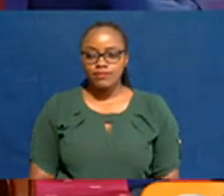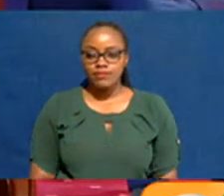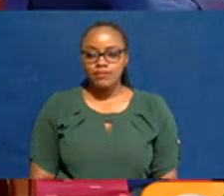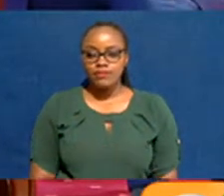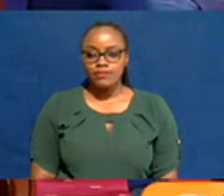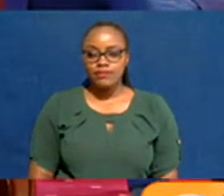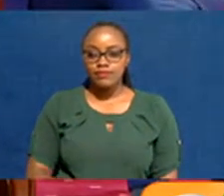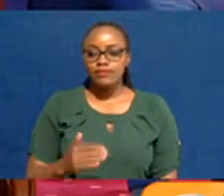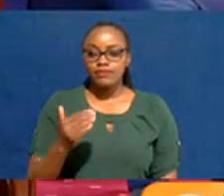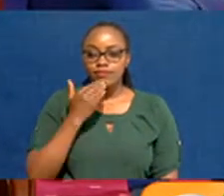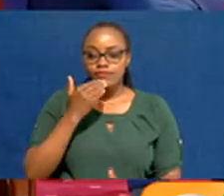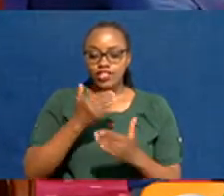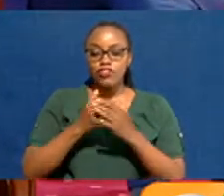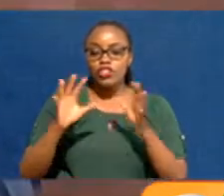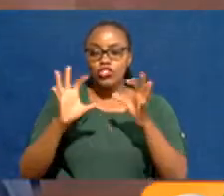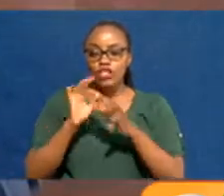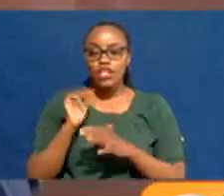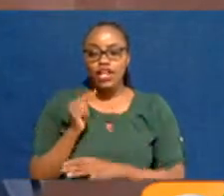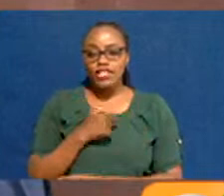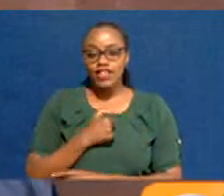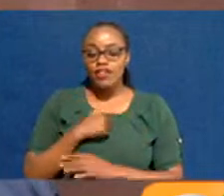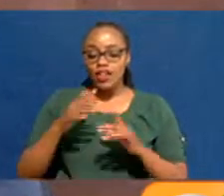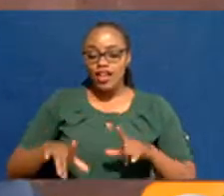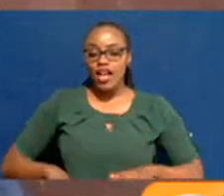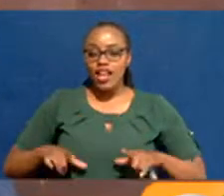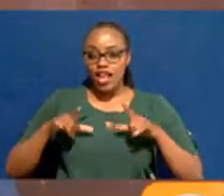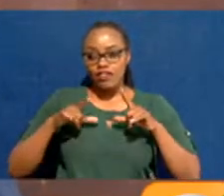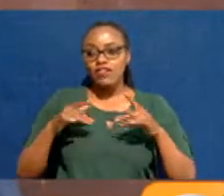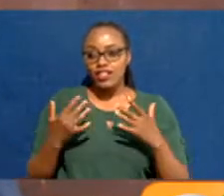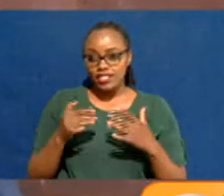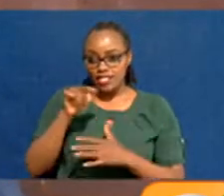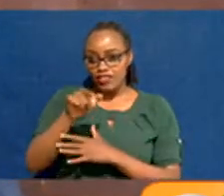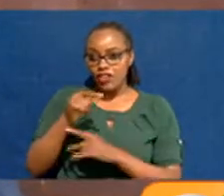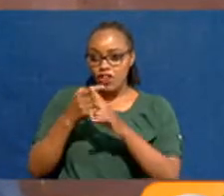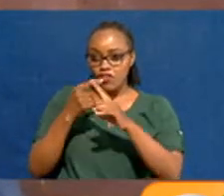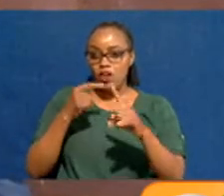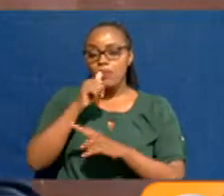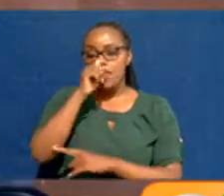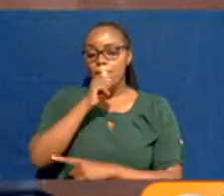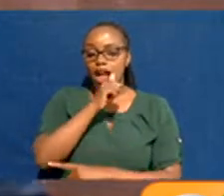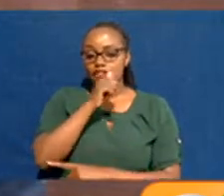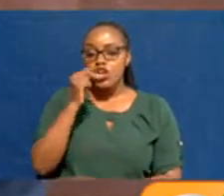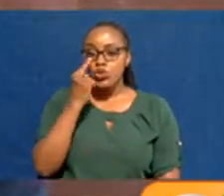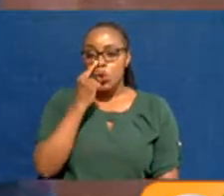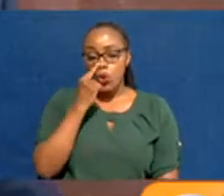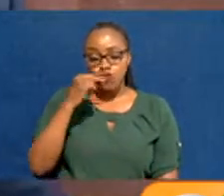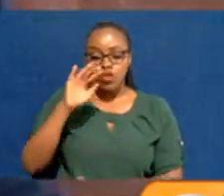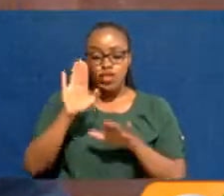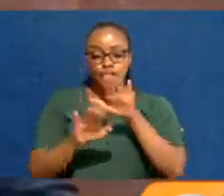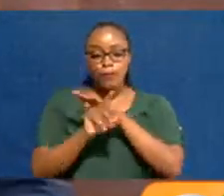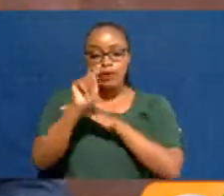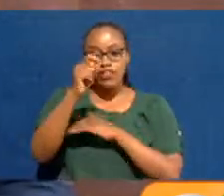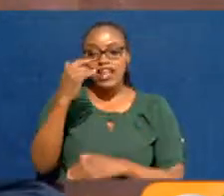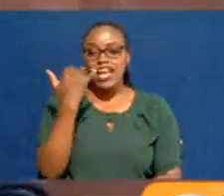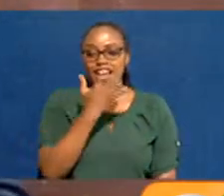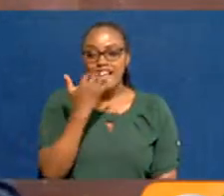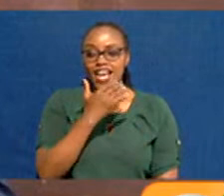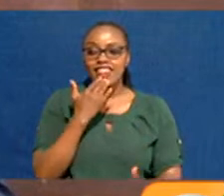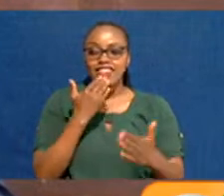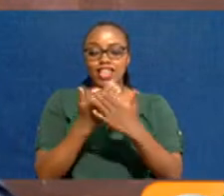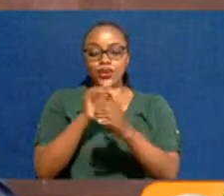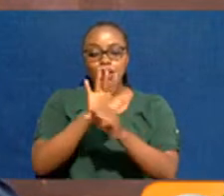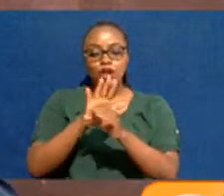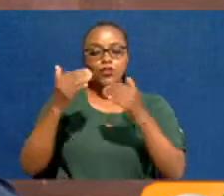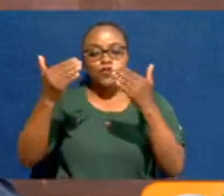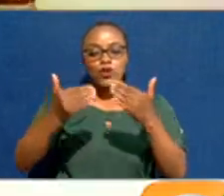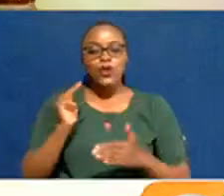Thank you, Asel, for joining us for this broadcast coming to you live, as I have said, from the private residence of the Deputy President Rigathi Gachagua. Thank you for having